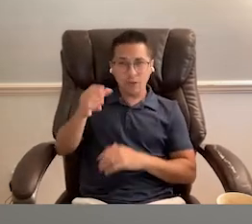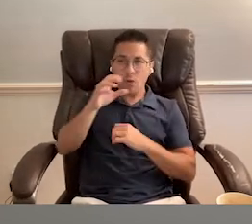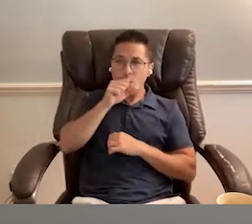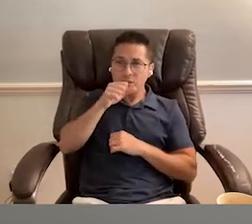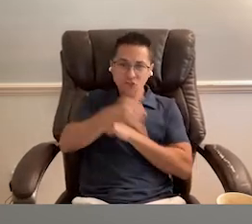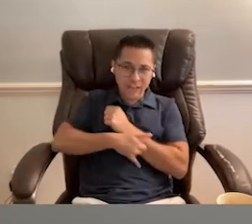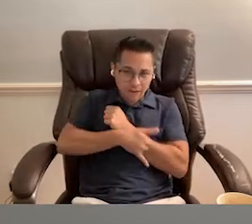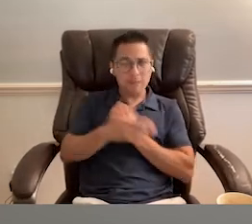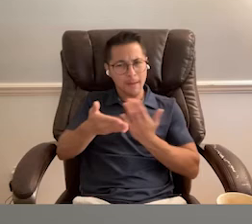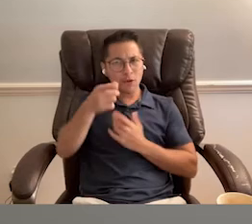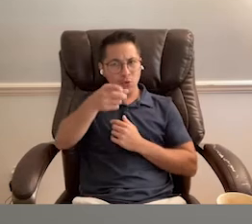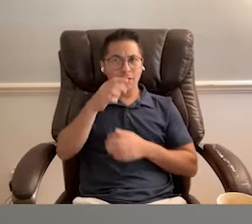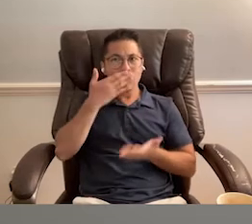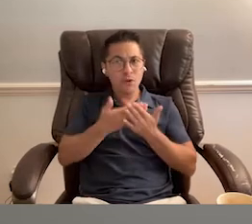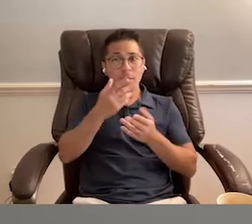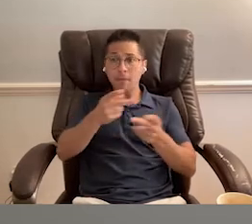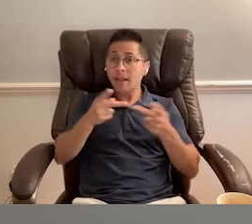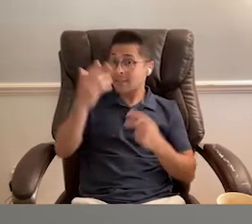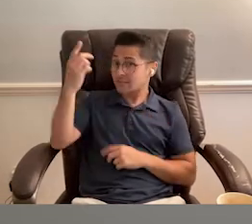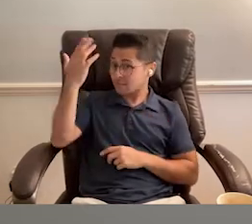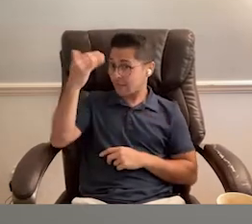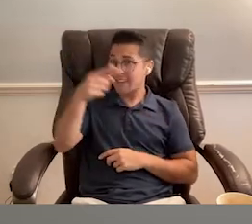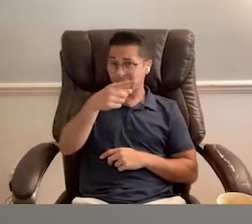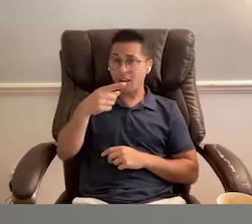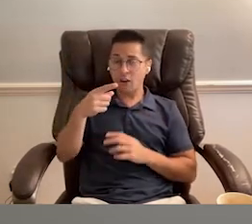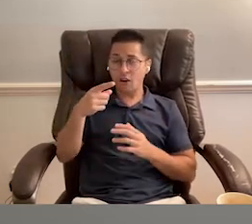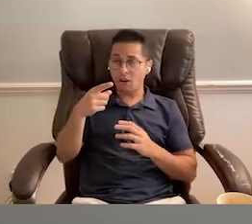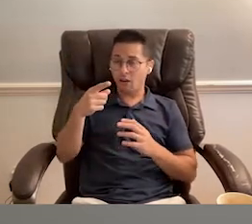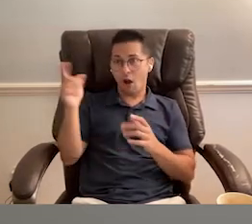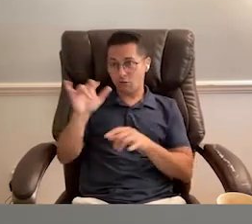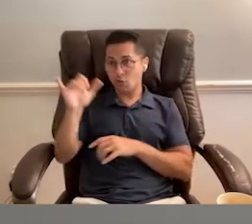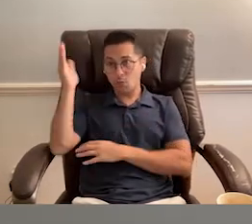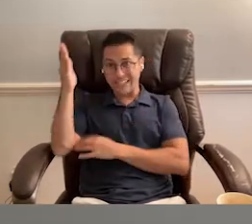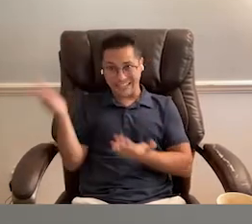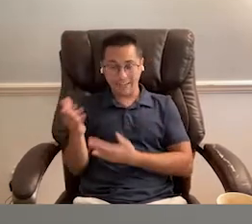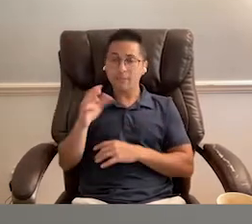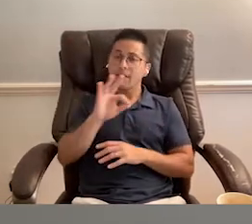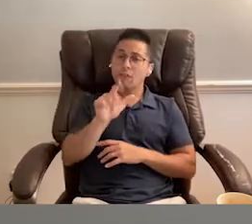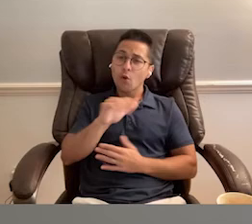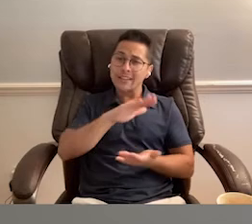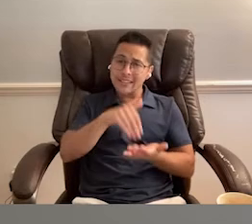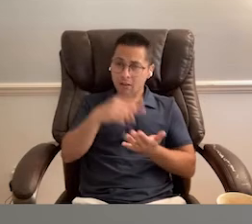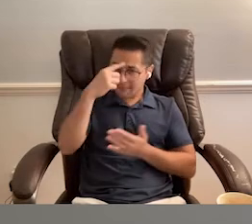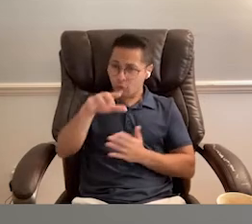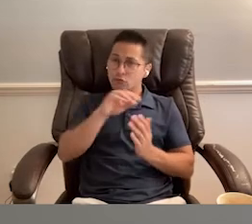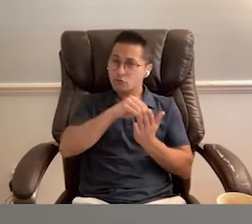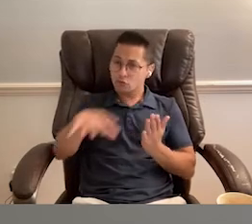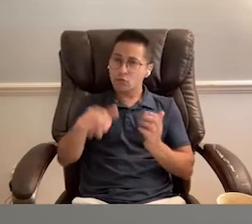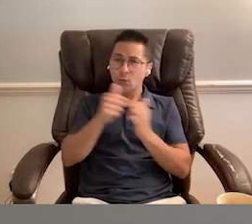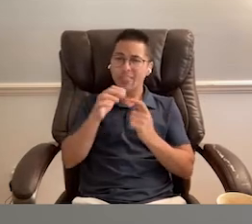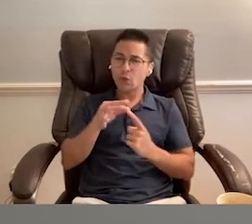probably in a good place, because there's also what's called, and they're presenting here today too, the Florida Center for Students with Unique